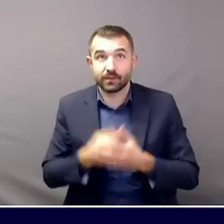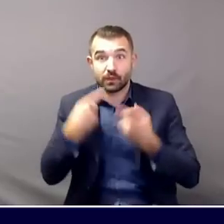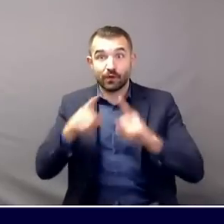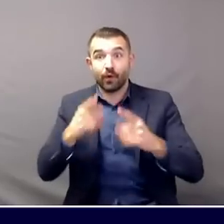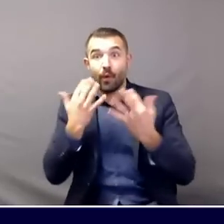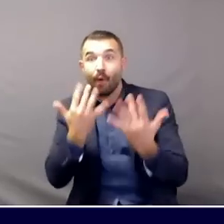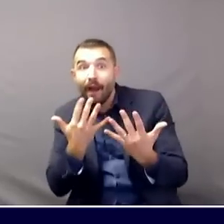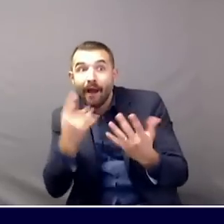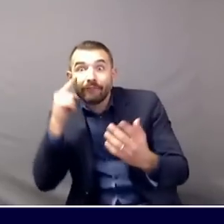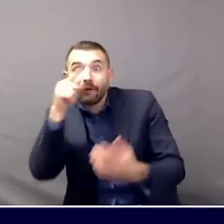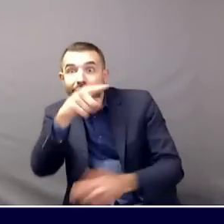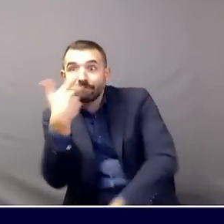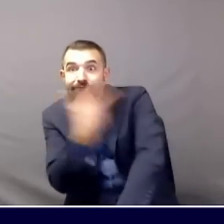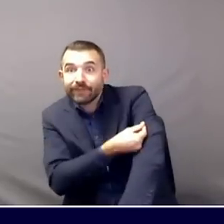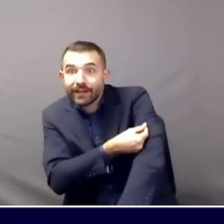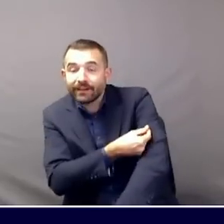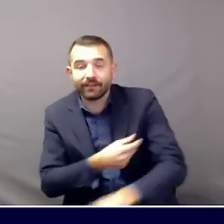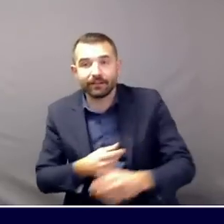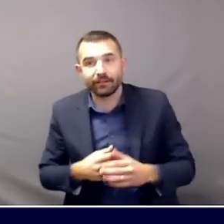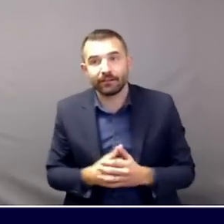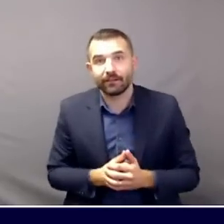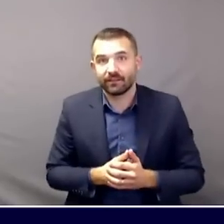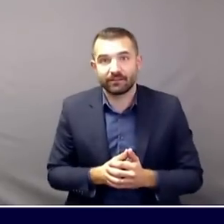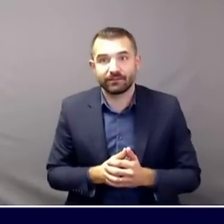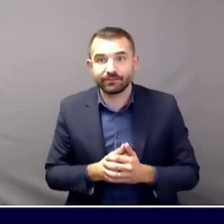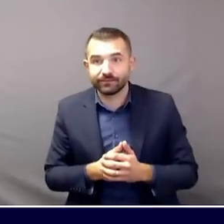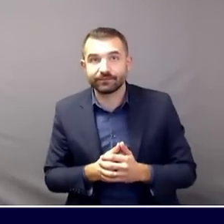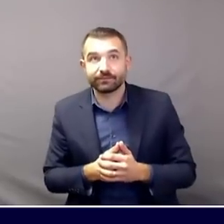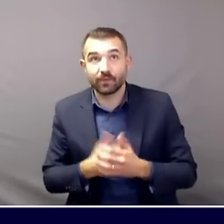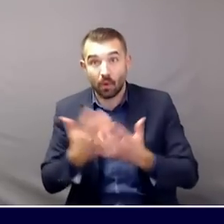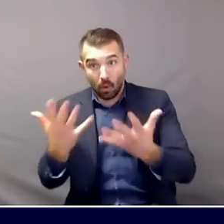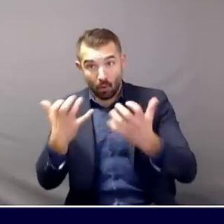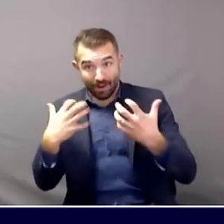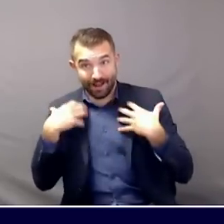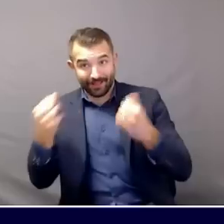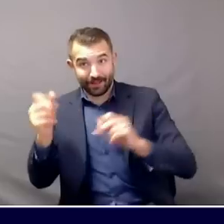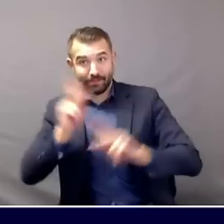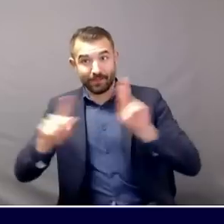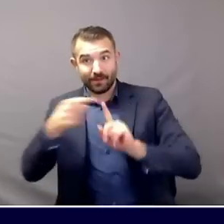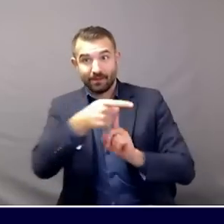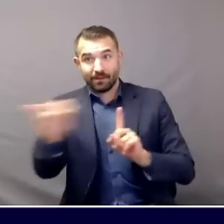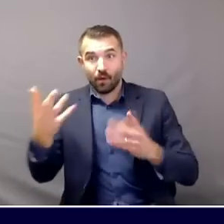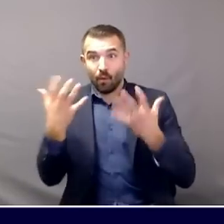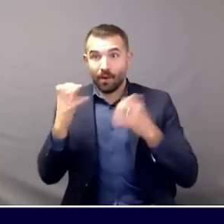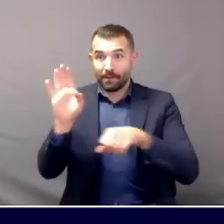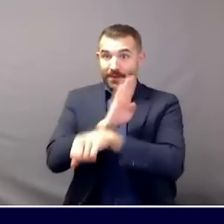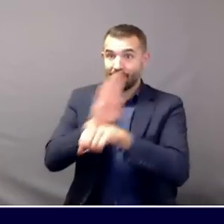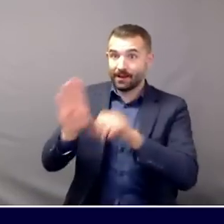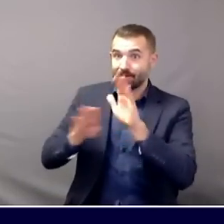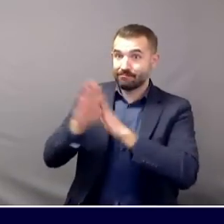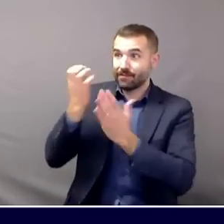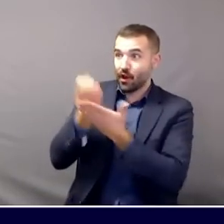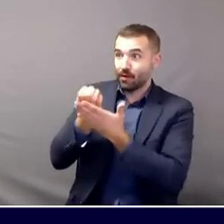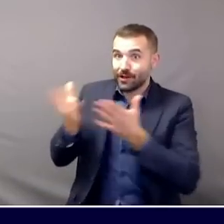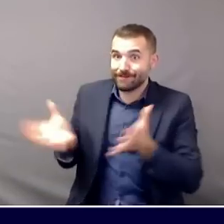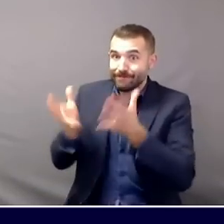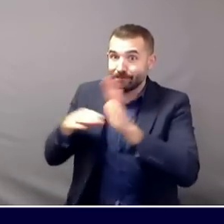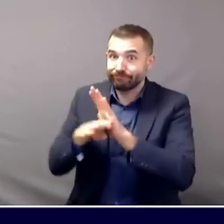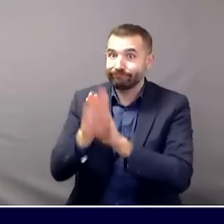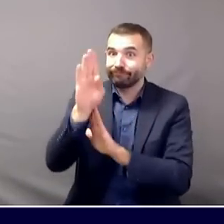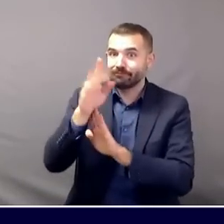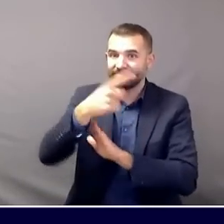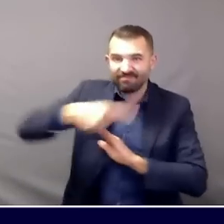unless we have healthy people. So Dr. Shah, I'd be happy to turn things over to you for your briefing, your update, and